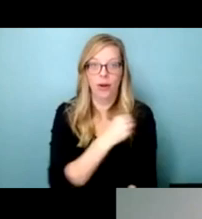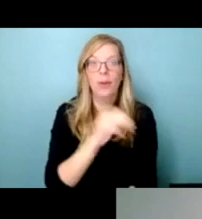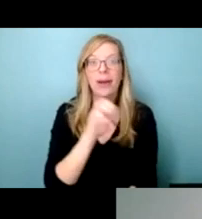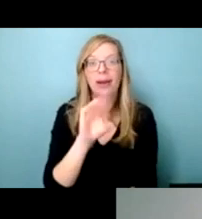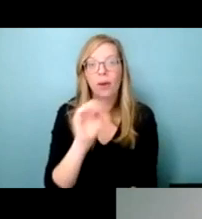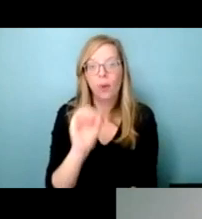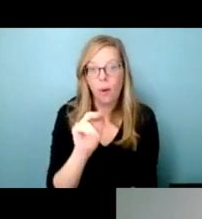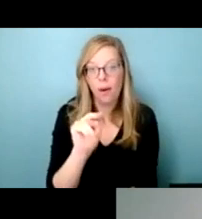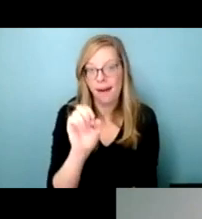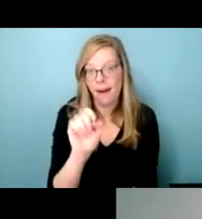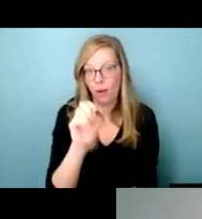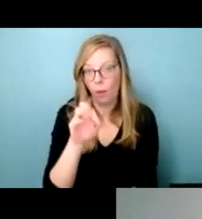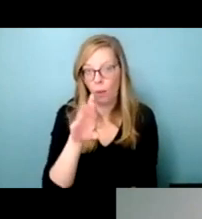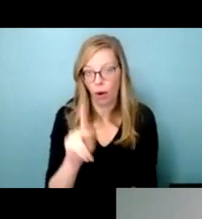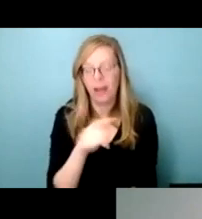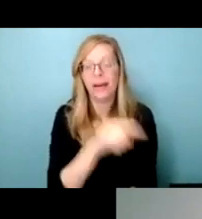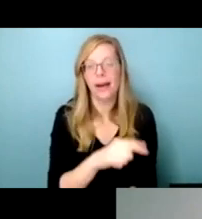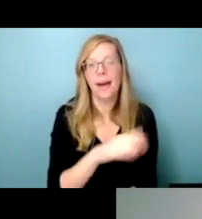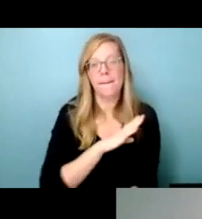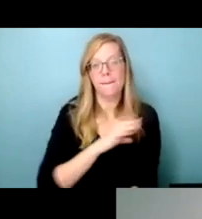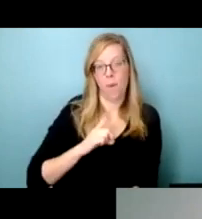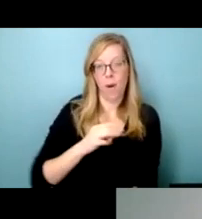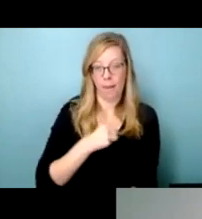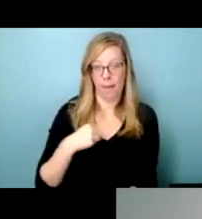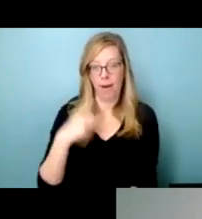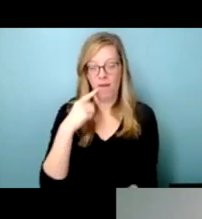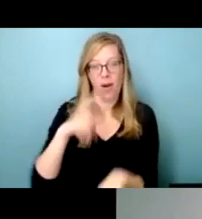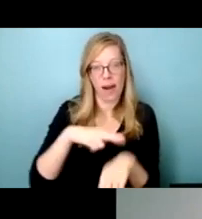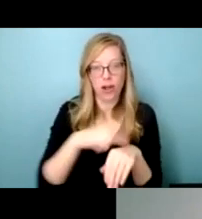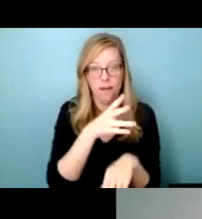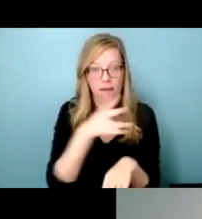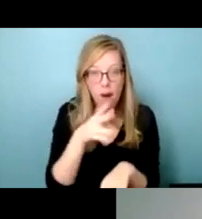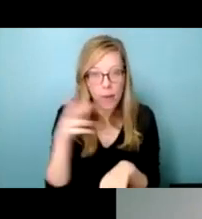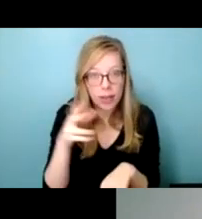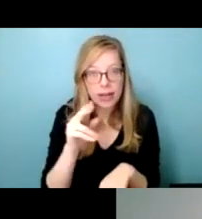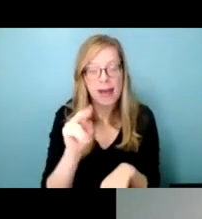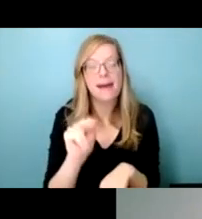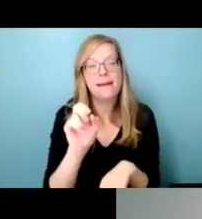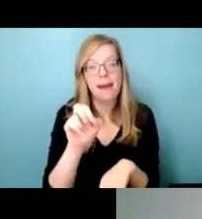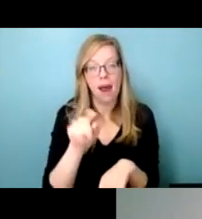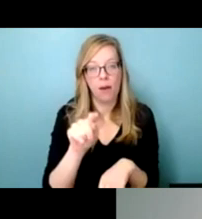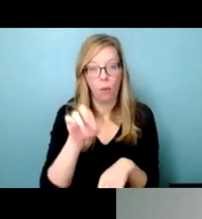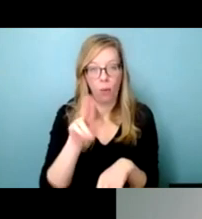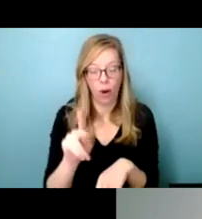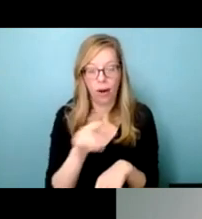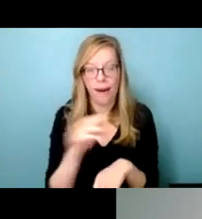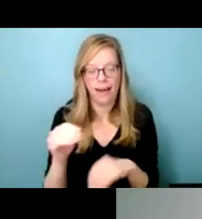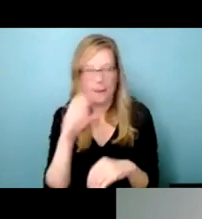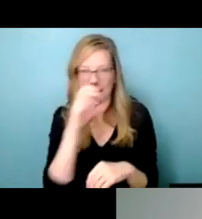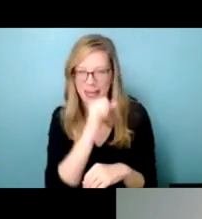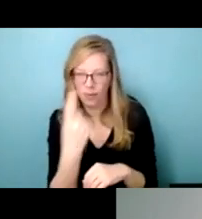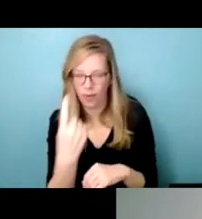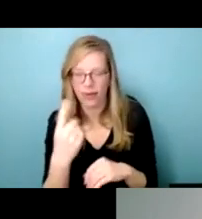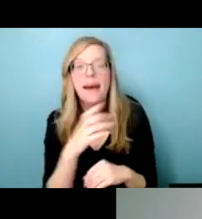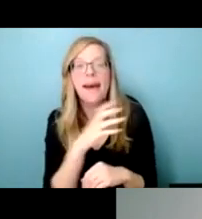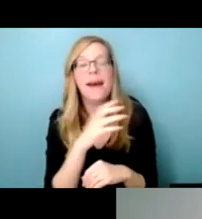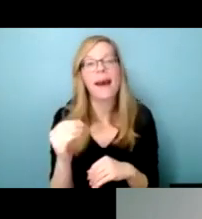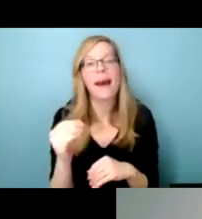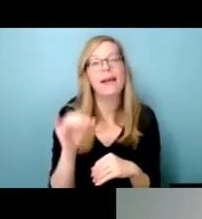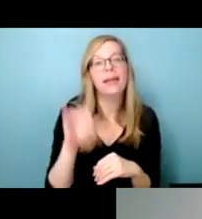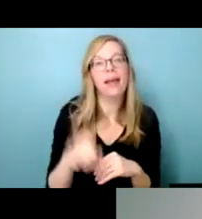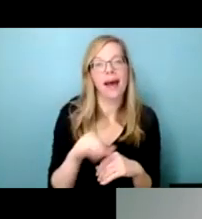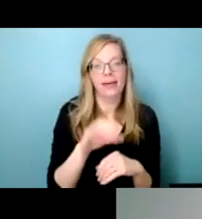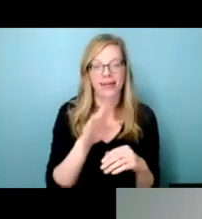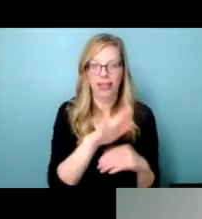as a board member with the National Farmers Foundation, the Canadian Environmental Network, and his local community club, Valor CC.